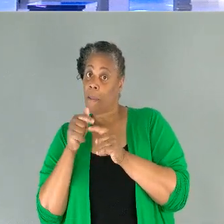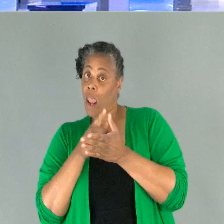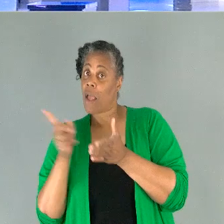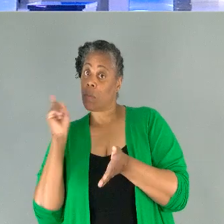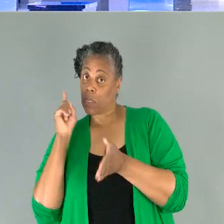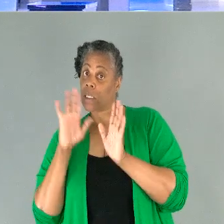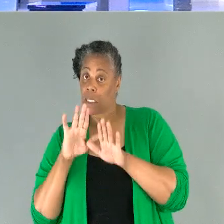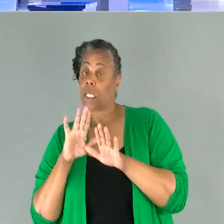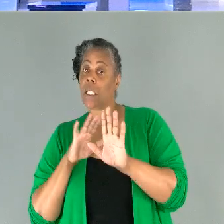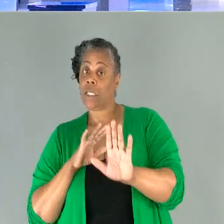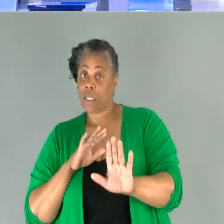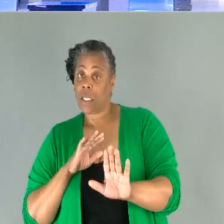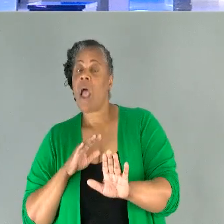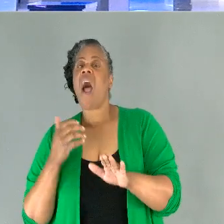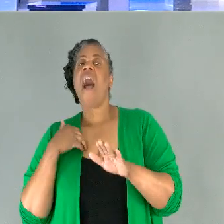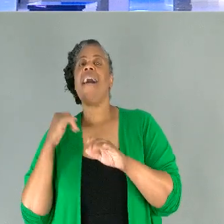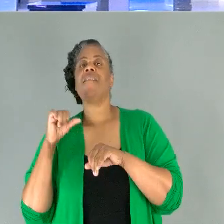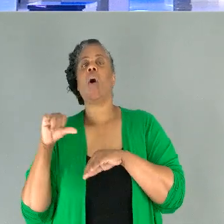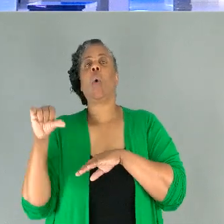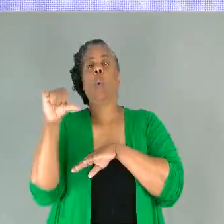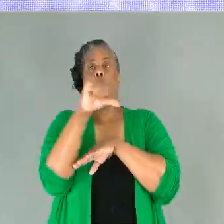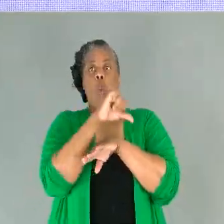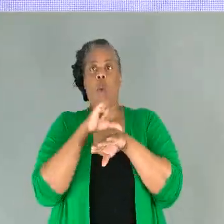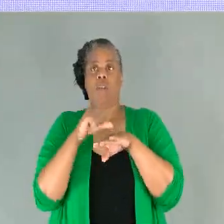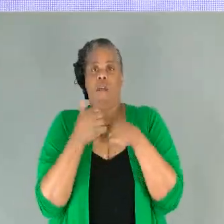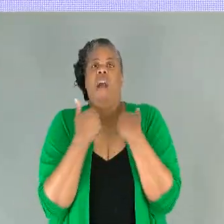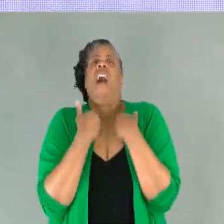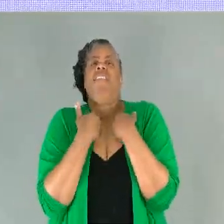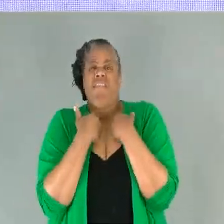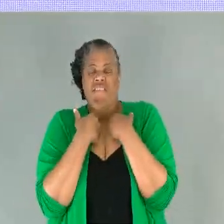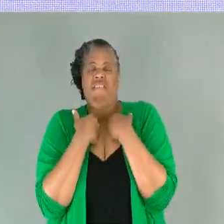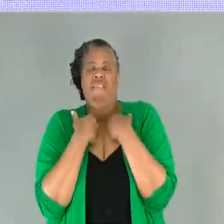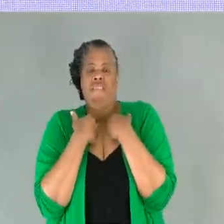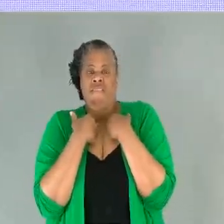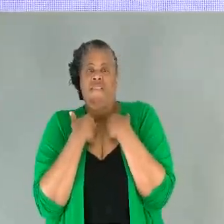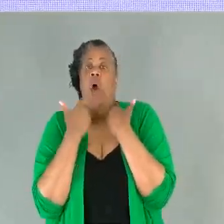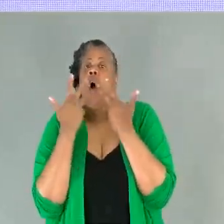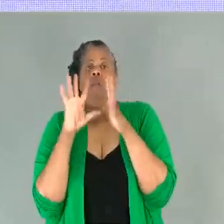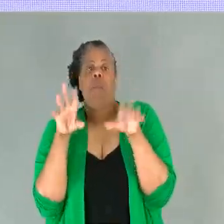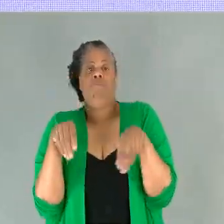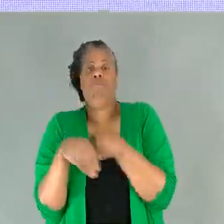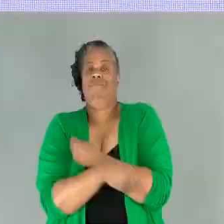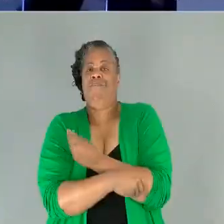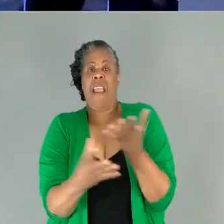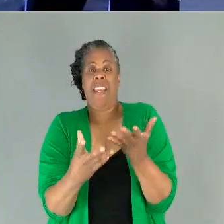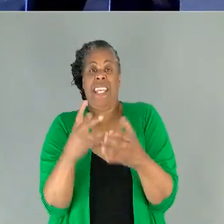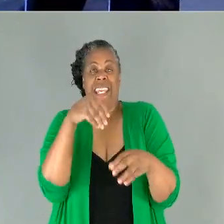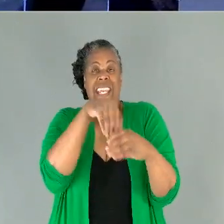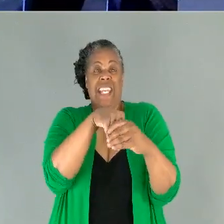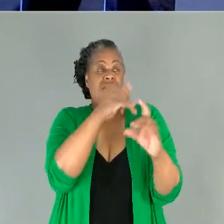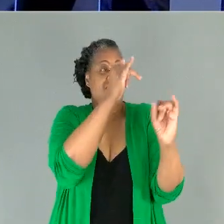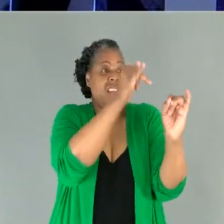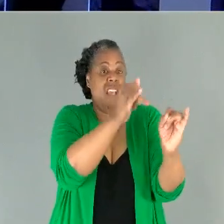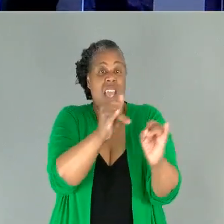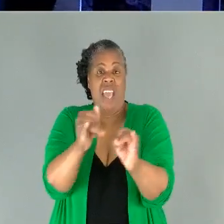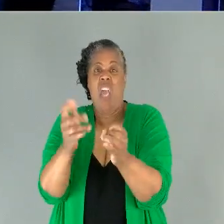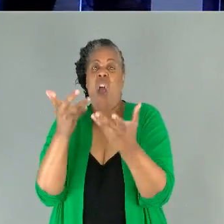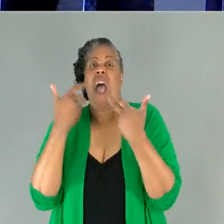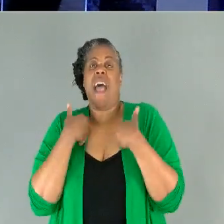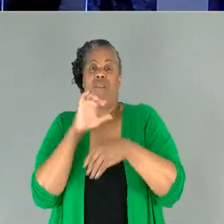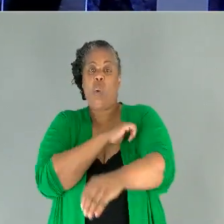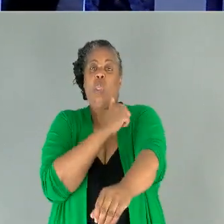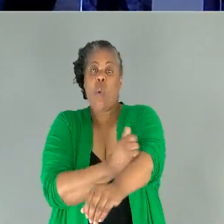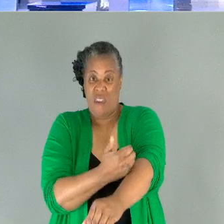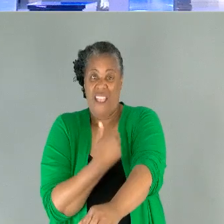Sunday, that there is an anointing that the Lord has released in you to take your